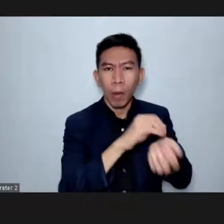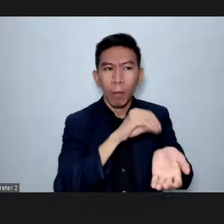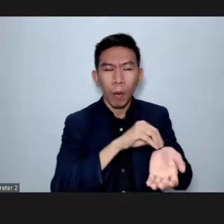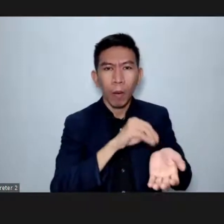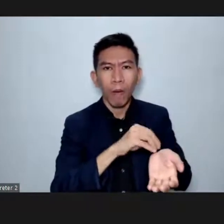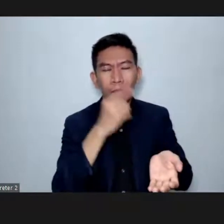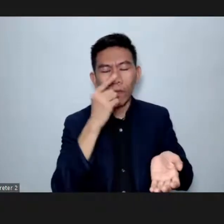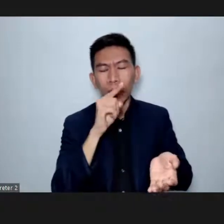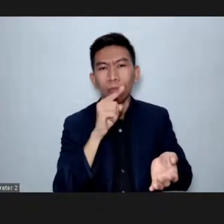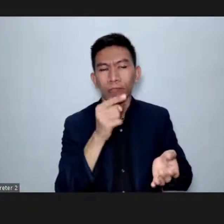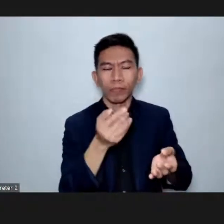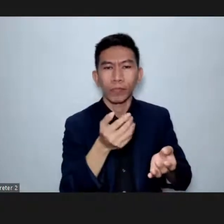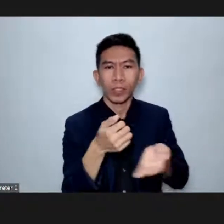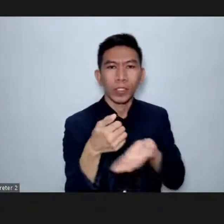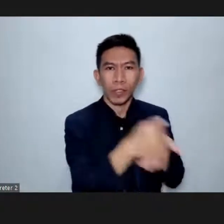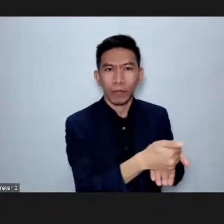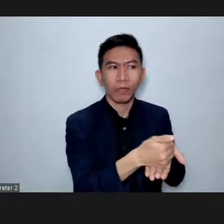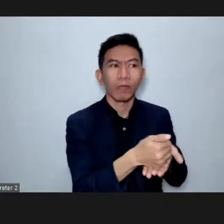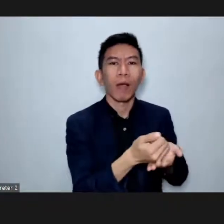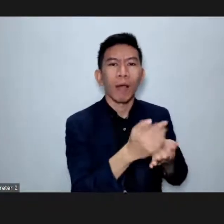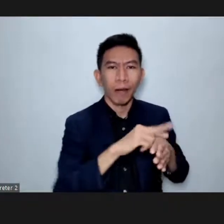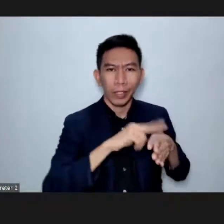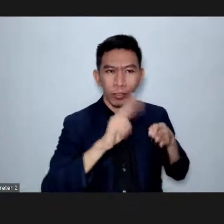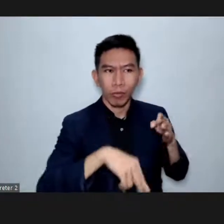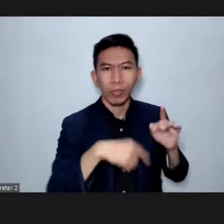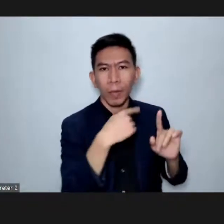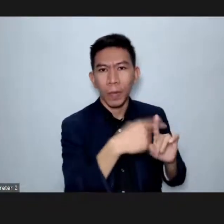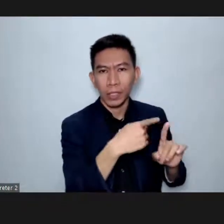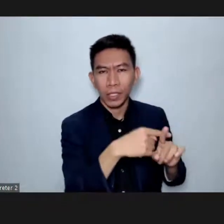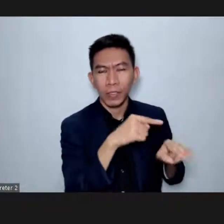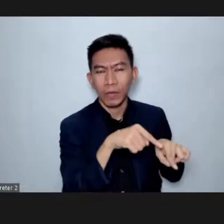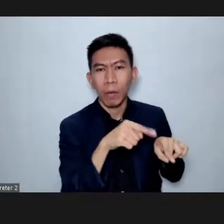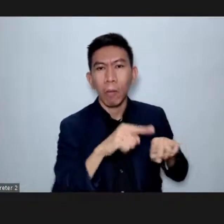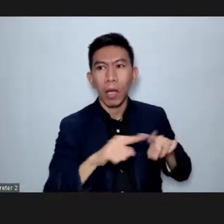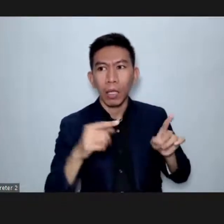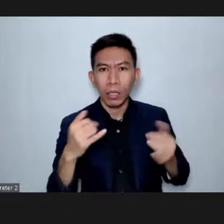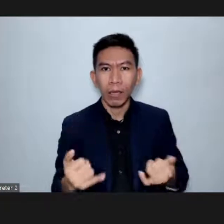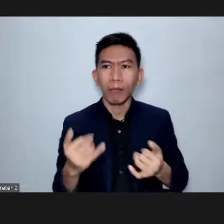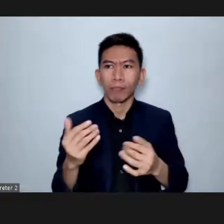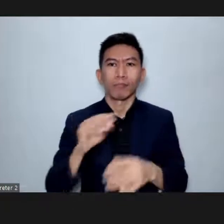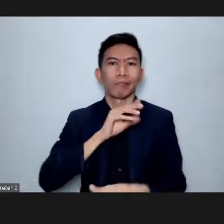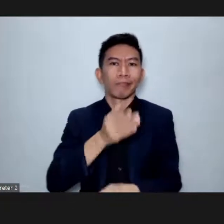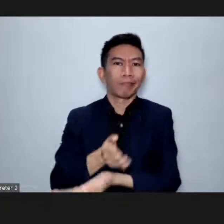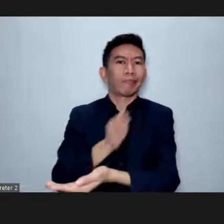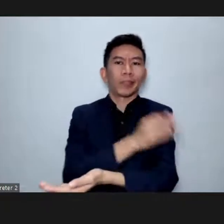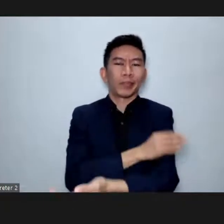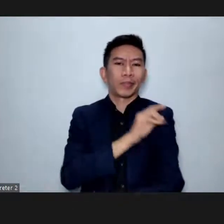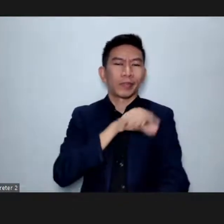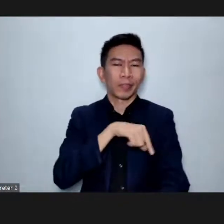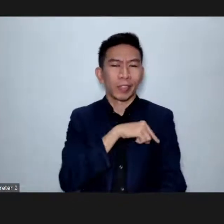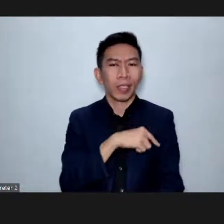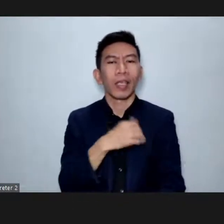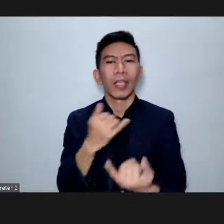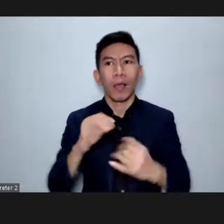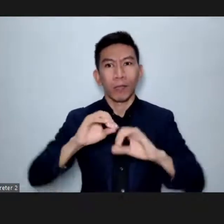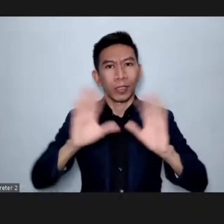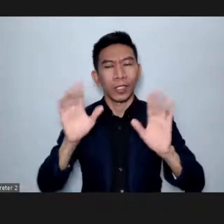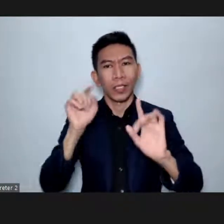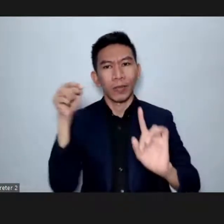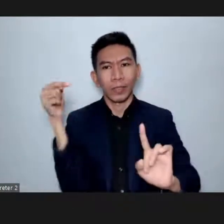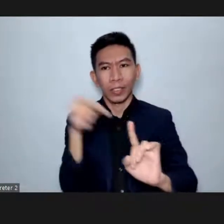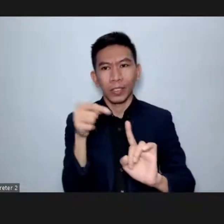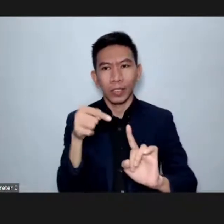best possible outcome for him. But now we're tracking far better than that. And we have a very clear objective to even try to hit